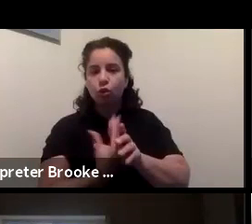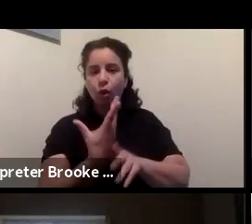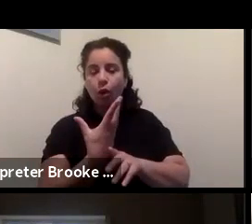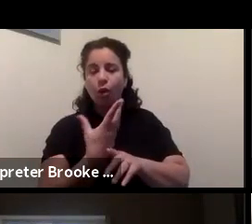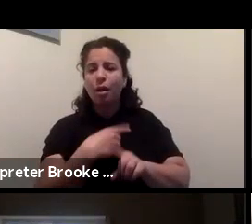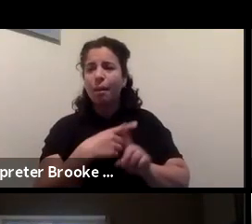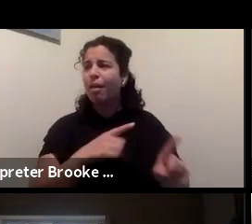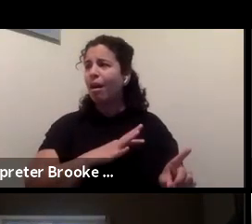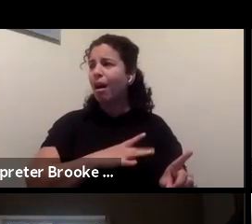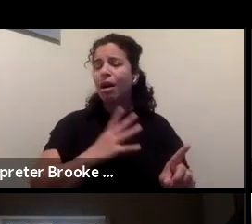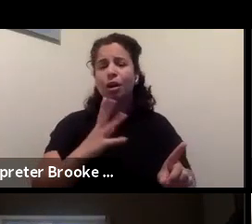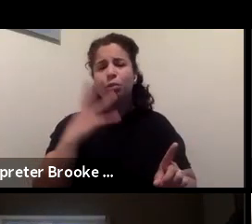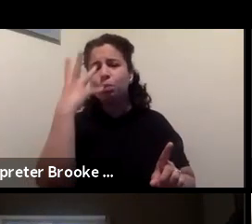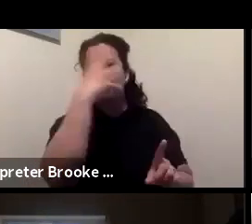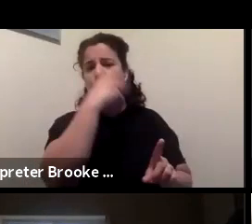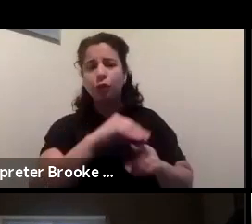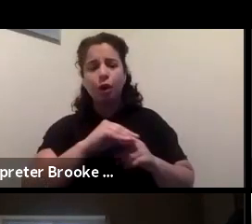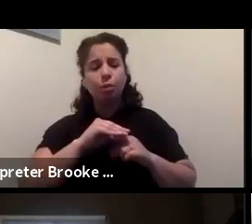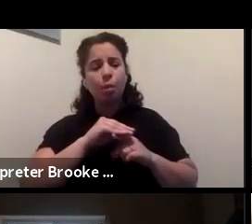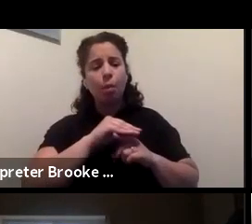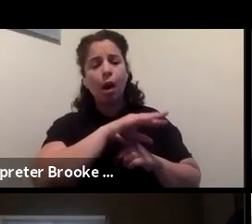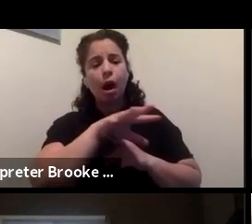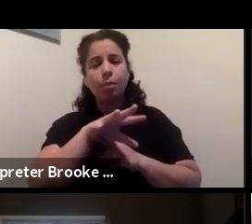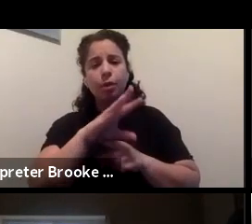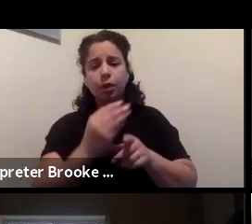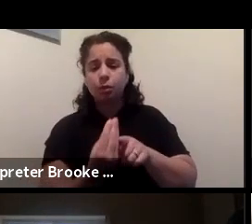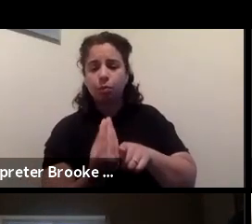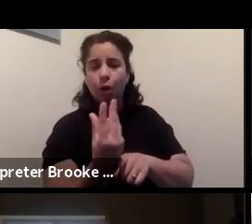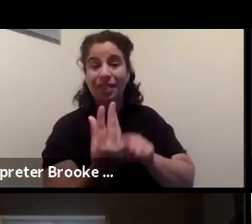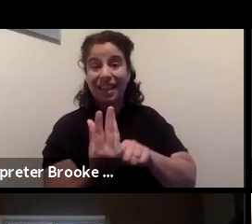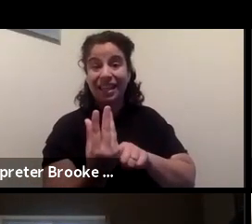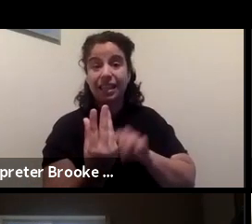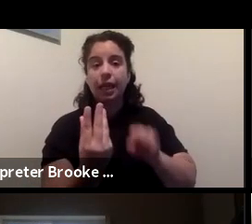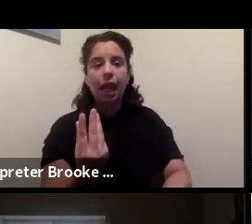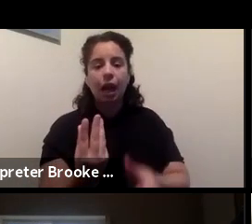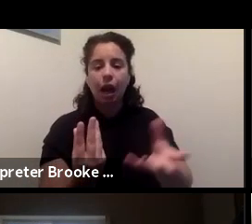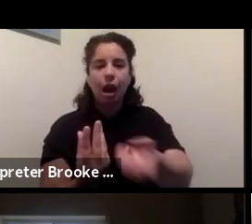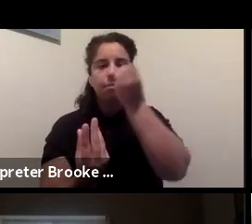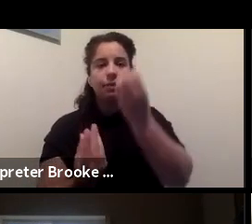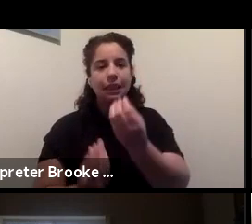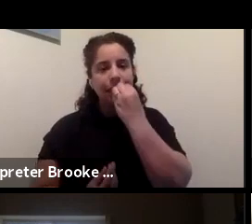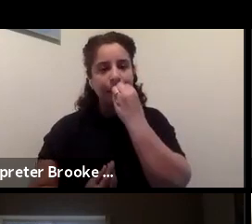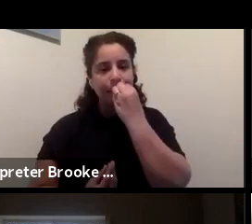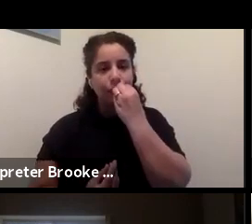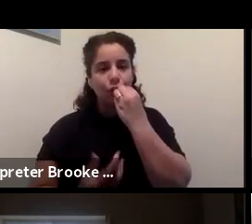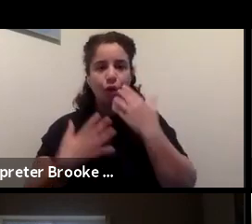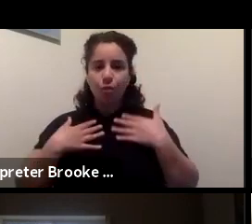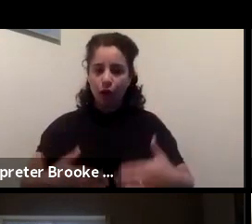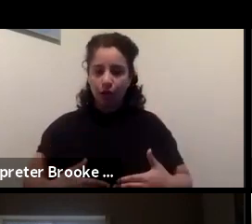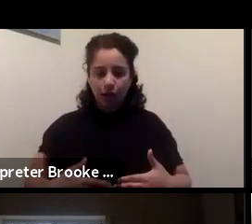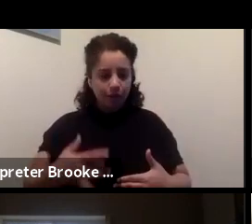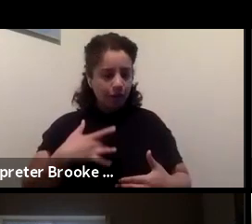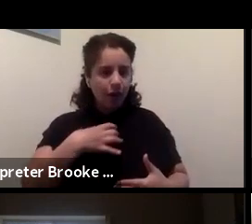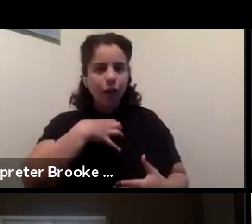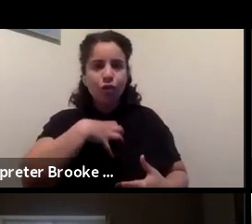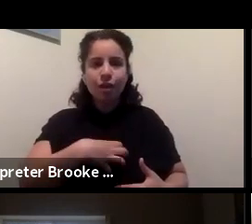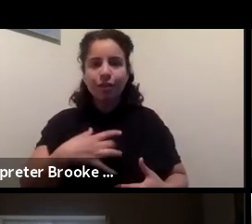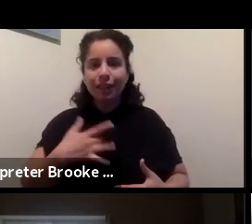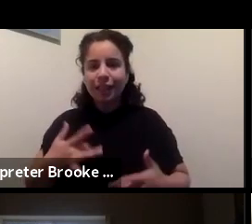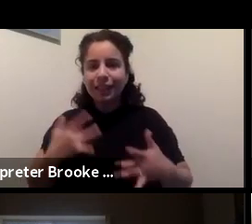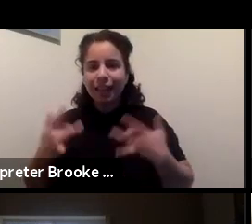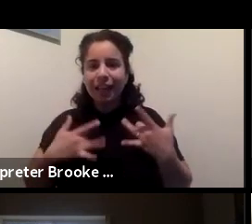sprouts from this vine that are delicious and edible. And so in my body, I'm feeling very hungry and I'm excited to